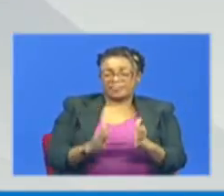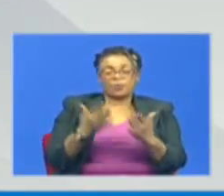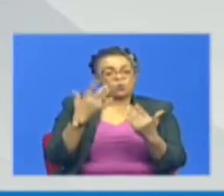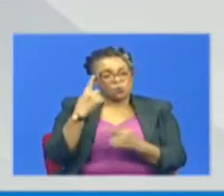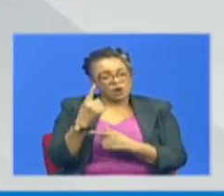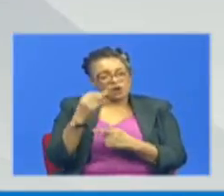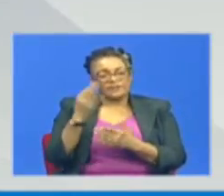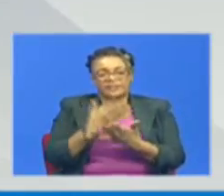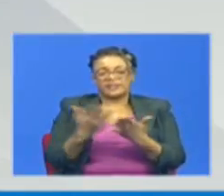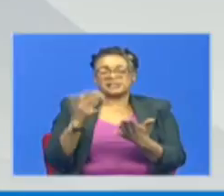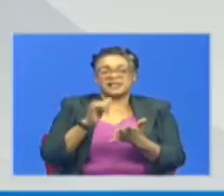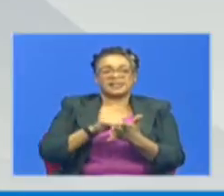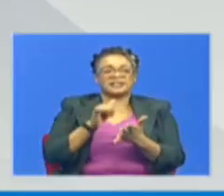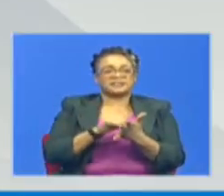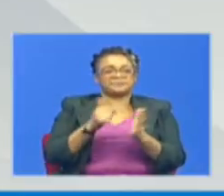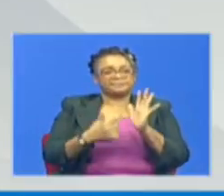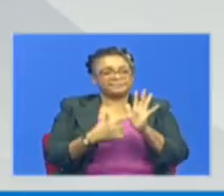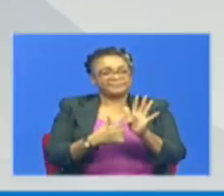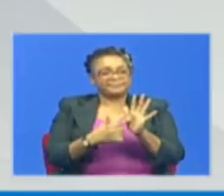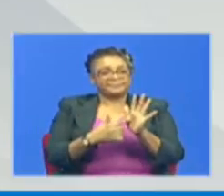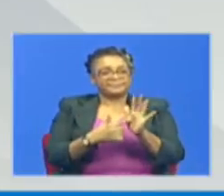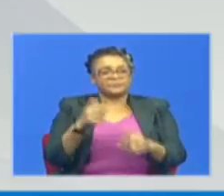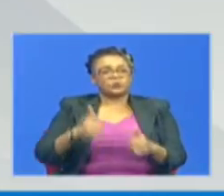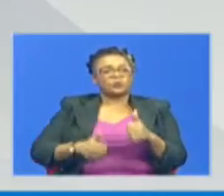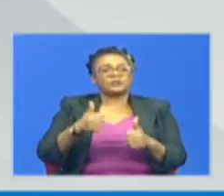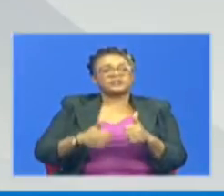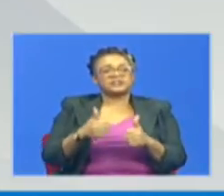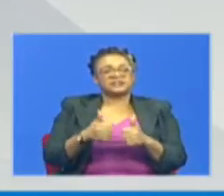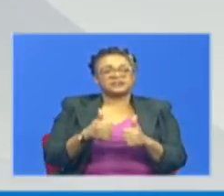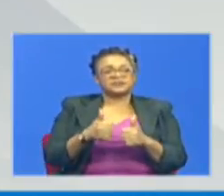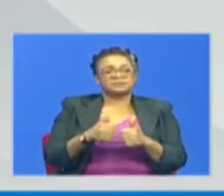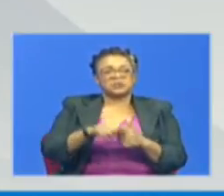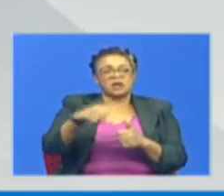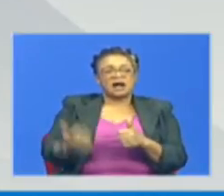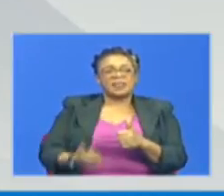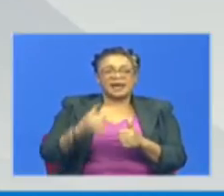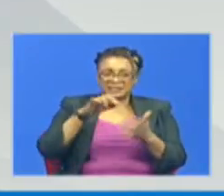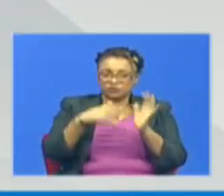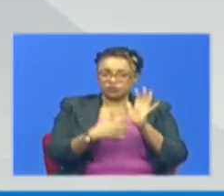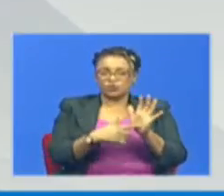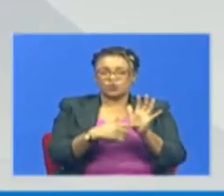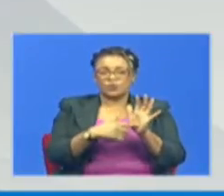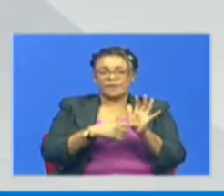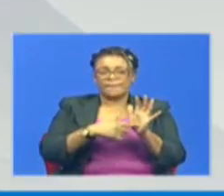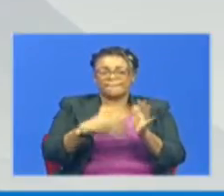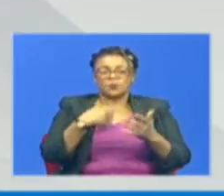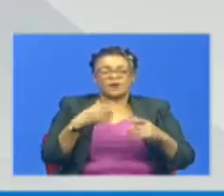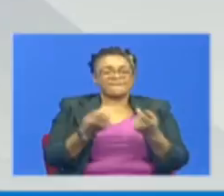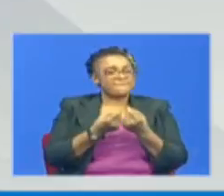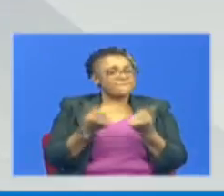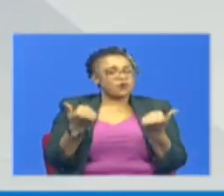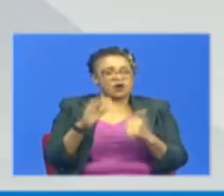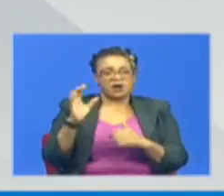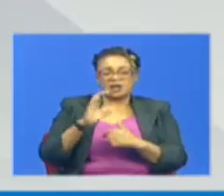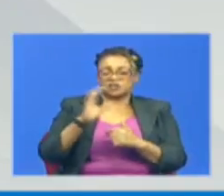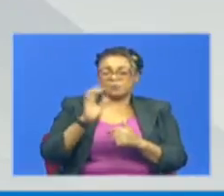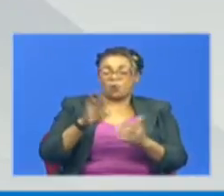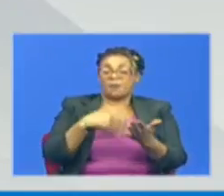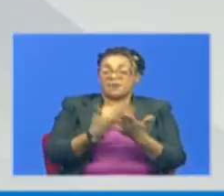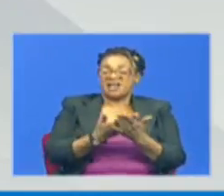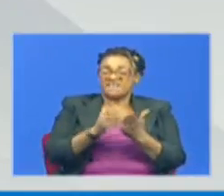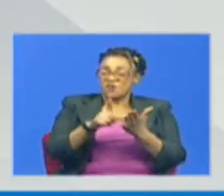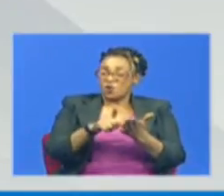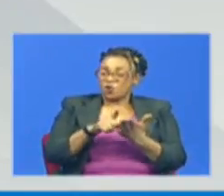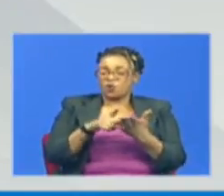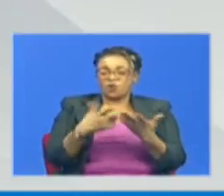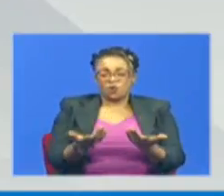one of the things that the poll shows, and which is not only this one but also other polls, indicate that there are fewer number of customers who are applying for loans or